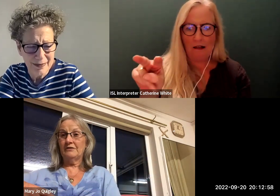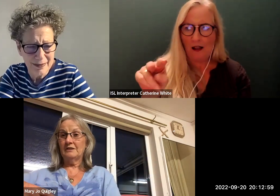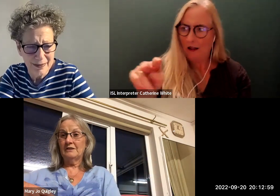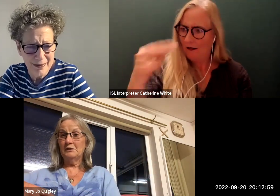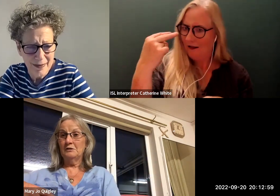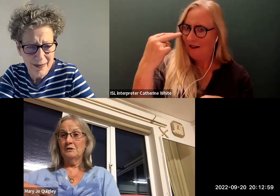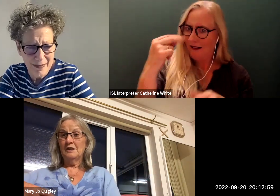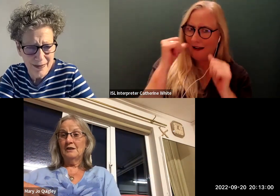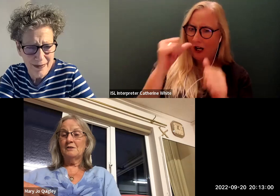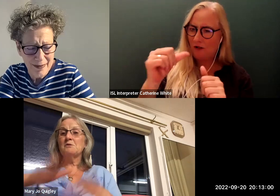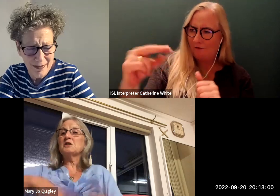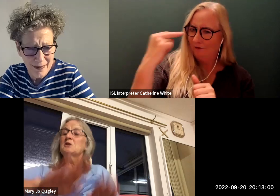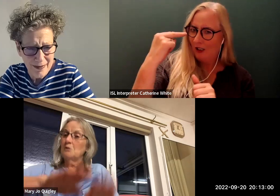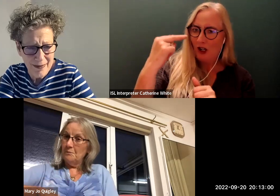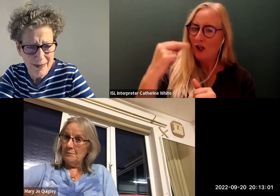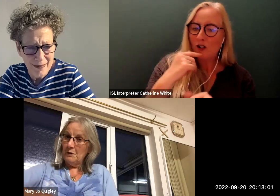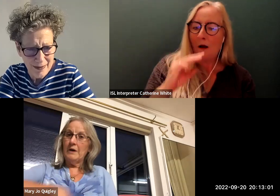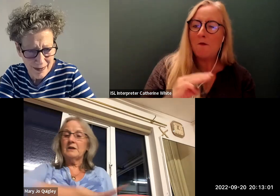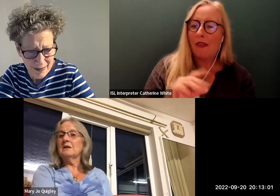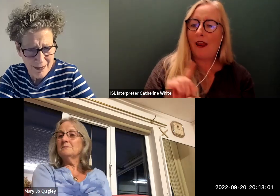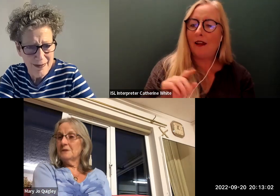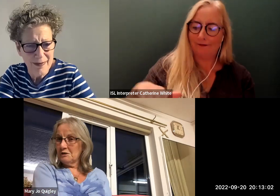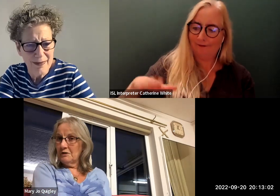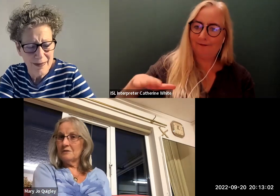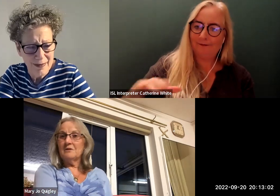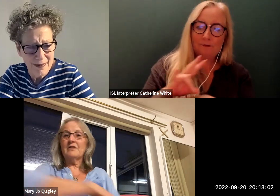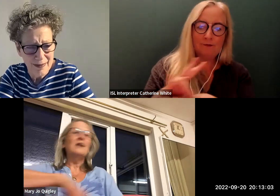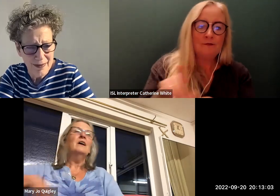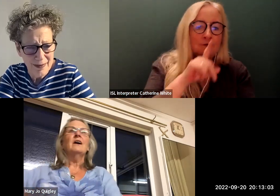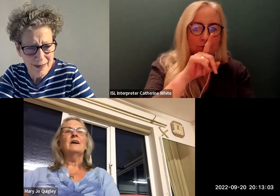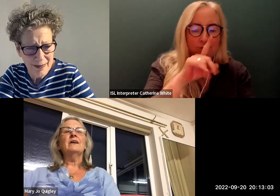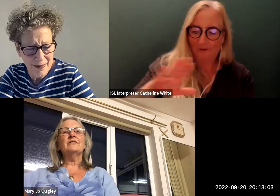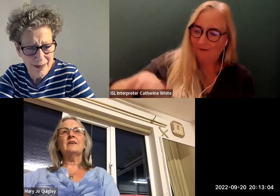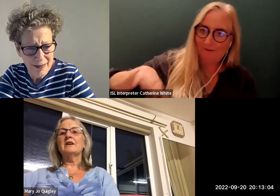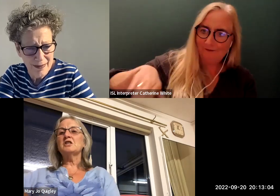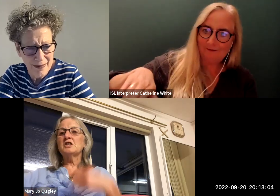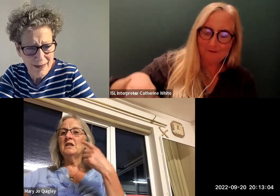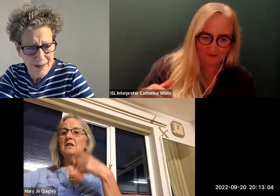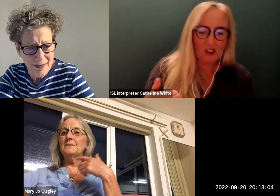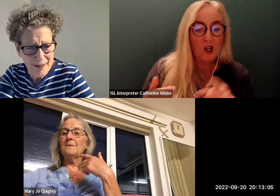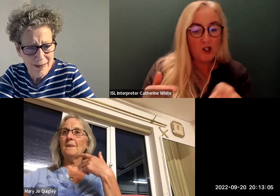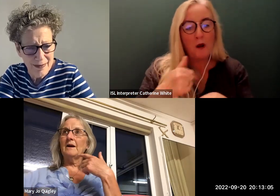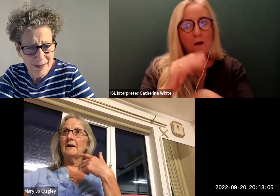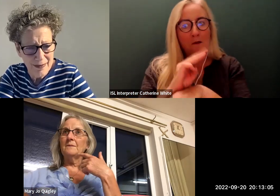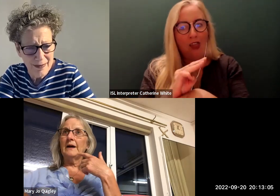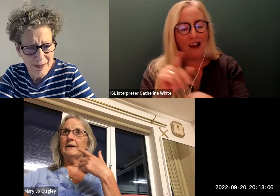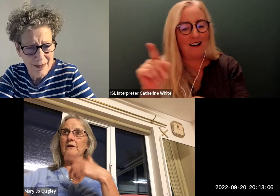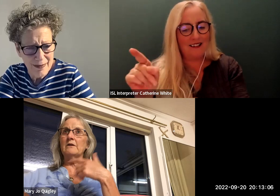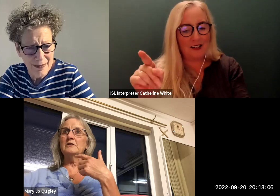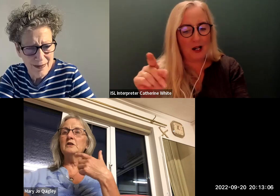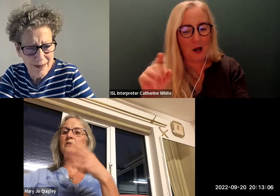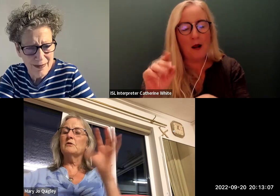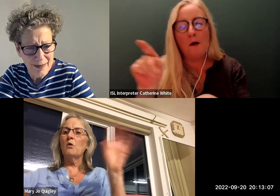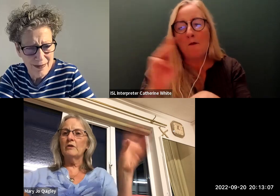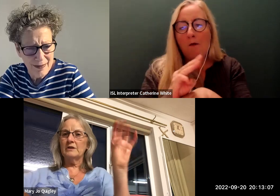yourself, So it was just, be quiet and be discreet and whatever. And she had